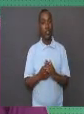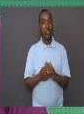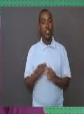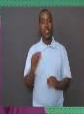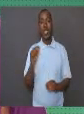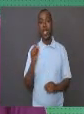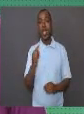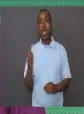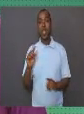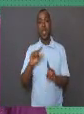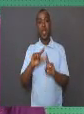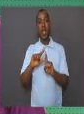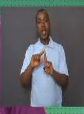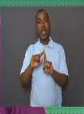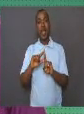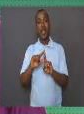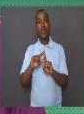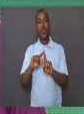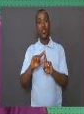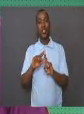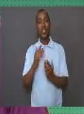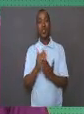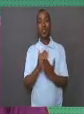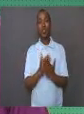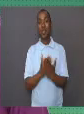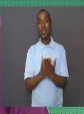terms that relate to this lesson.